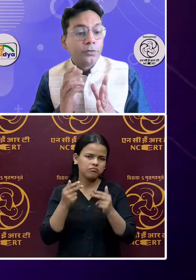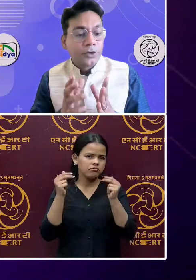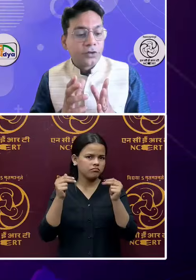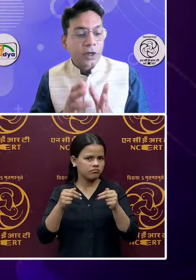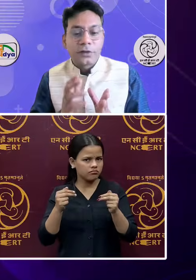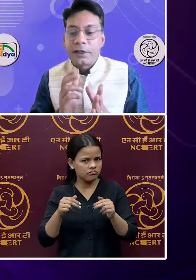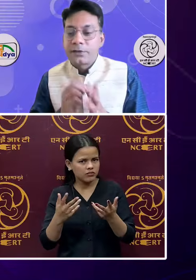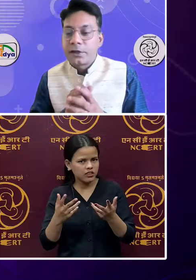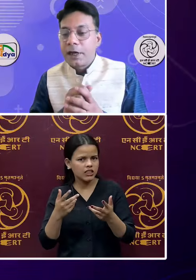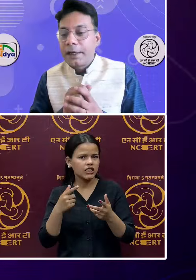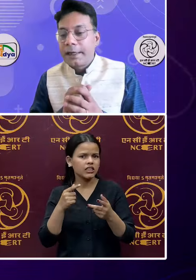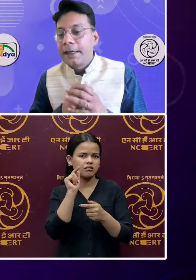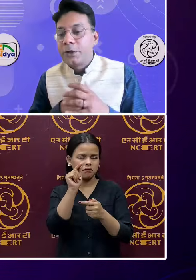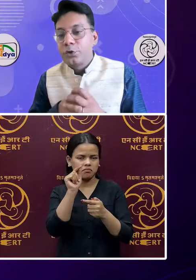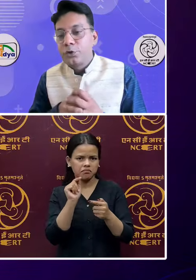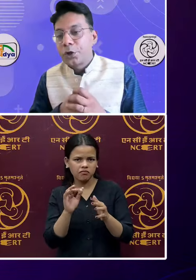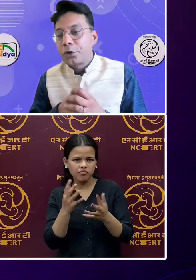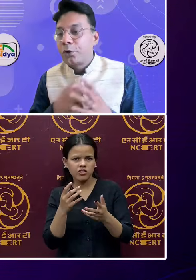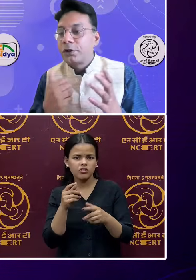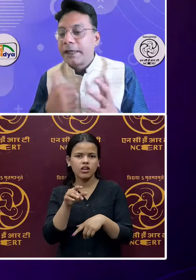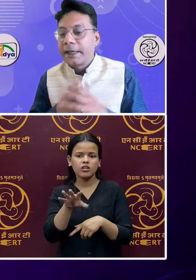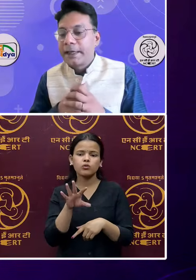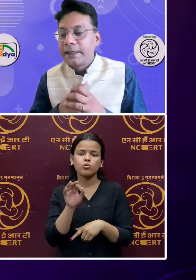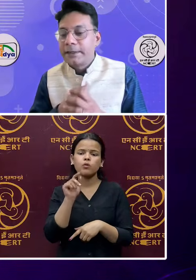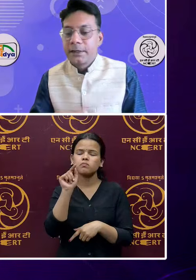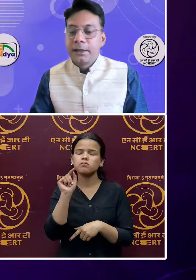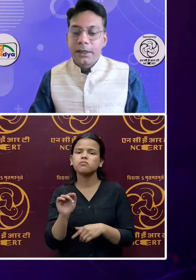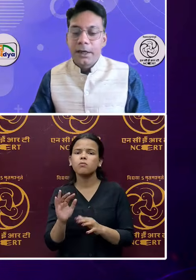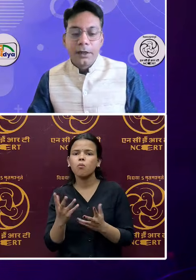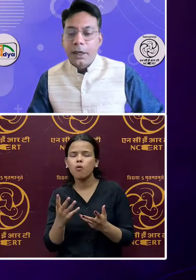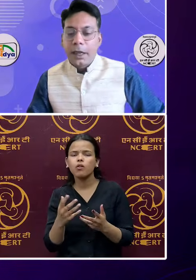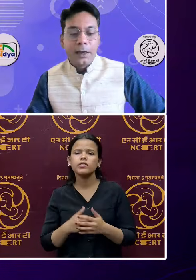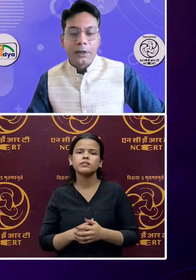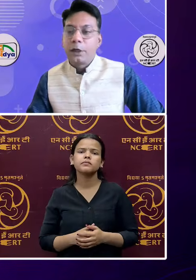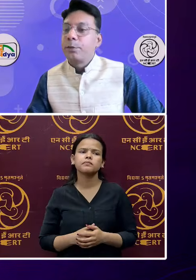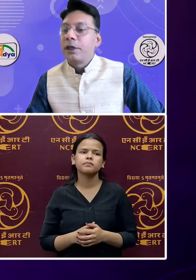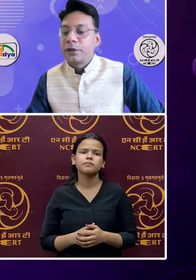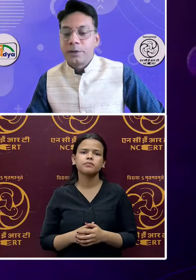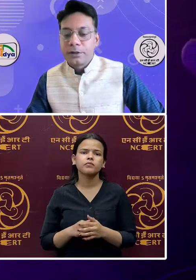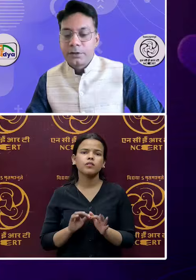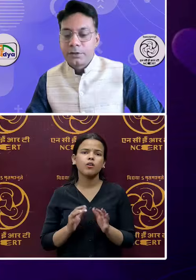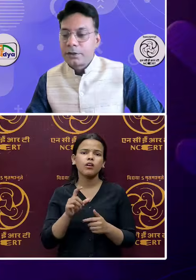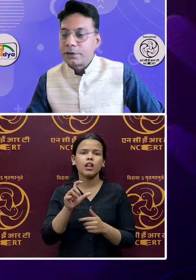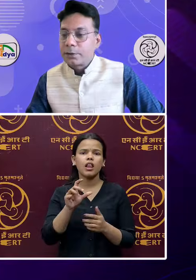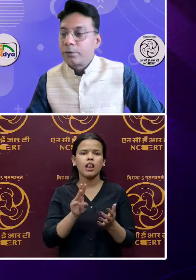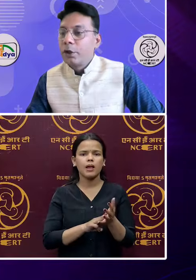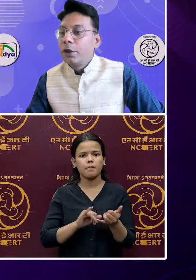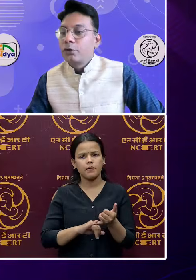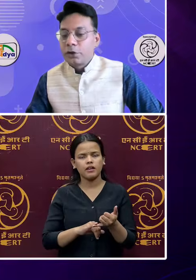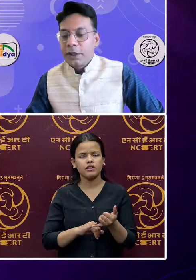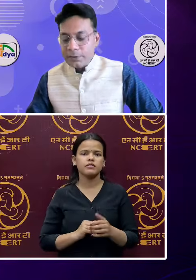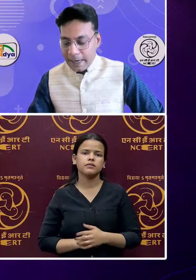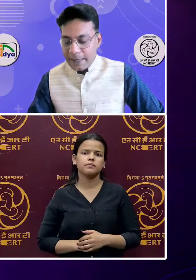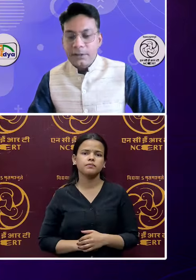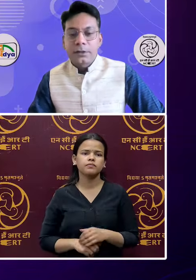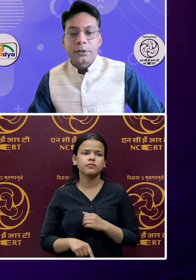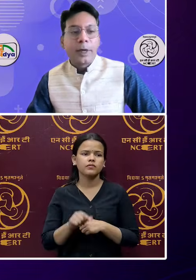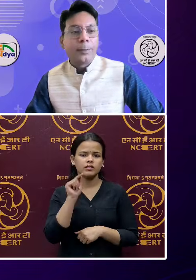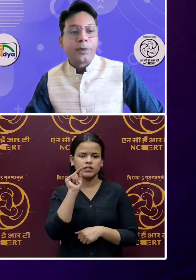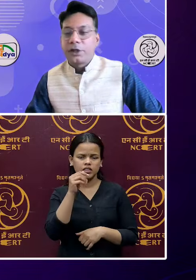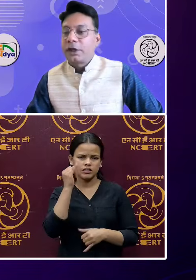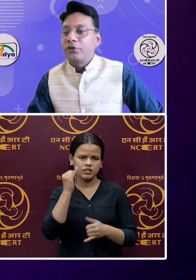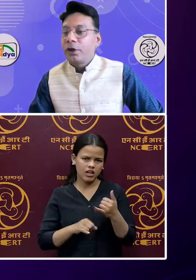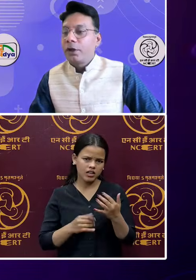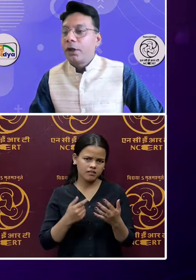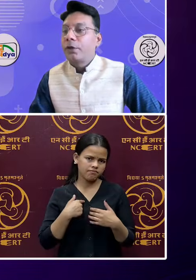their features, selection criteria, user roles, categories, correct, and learning management system. So this ends